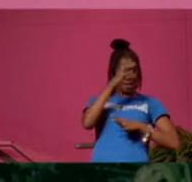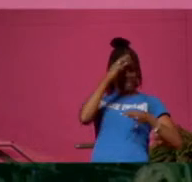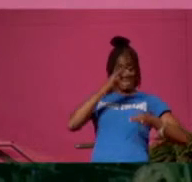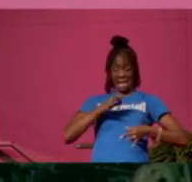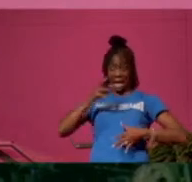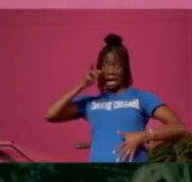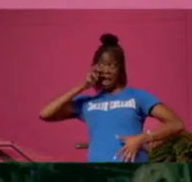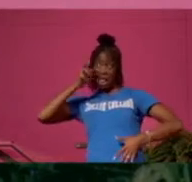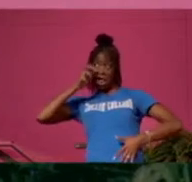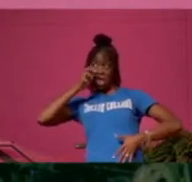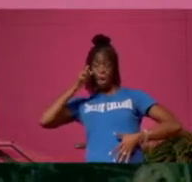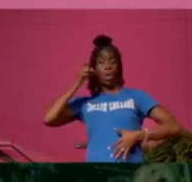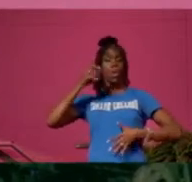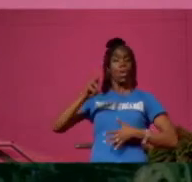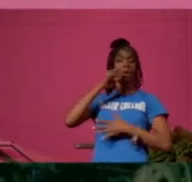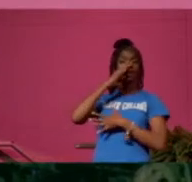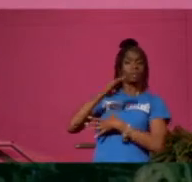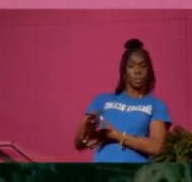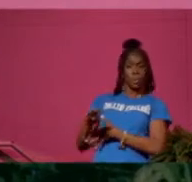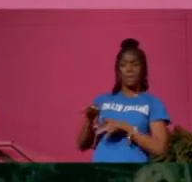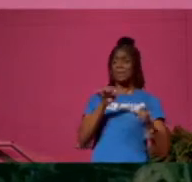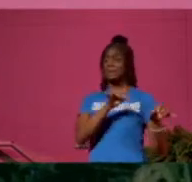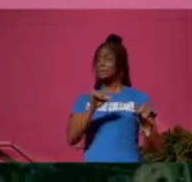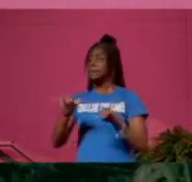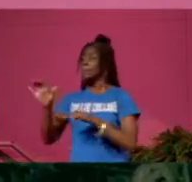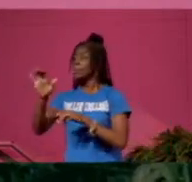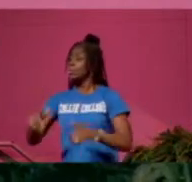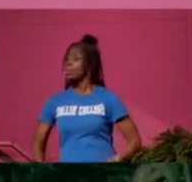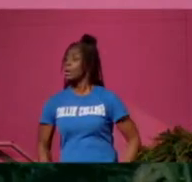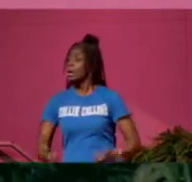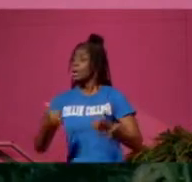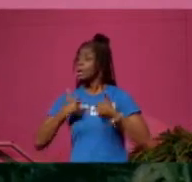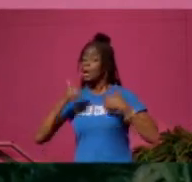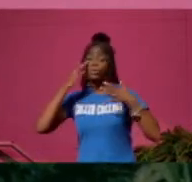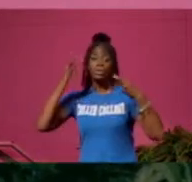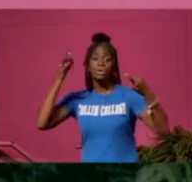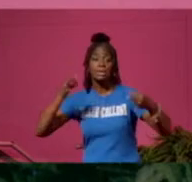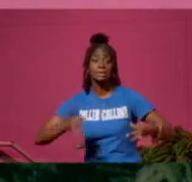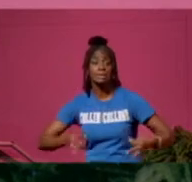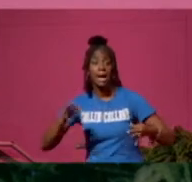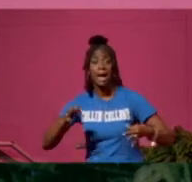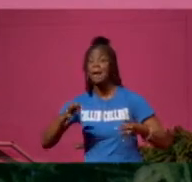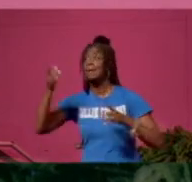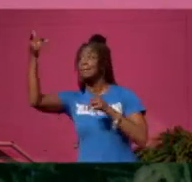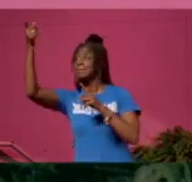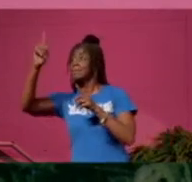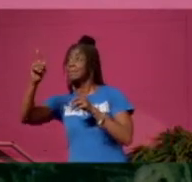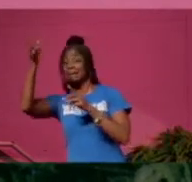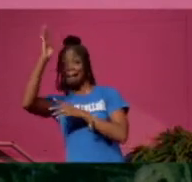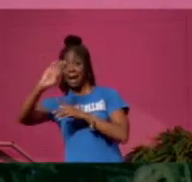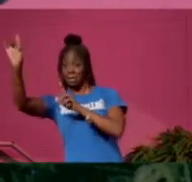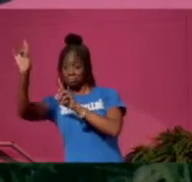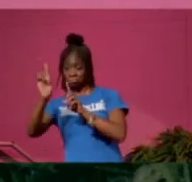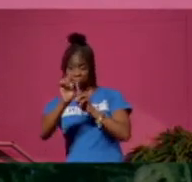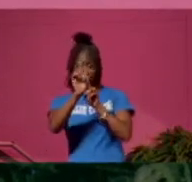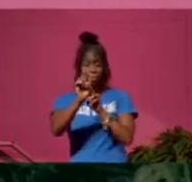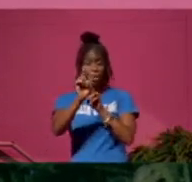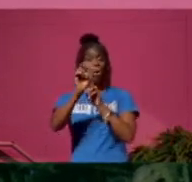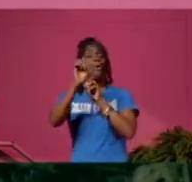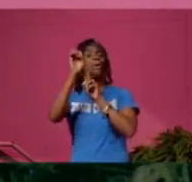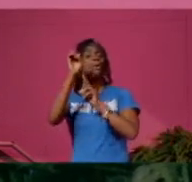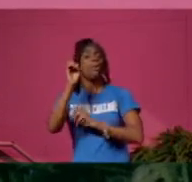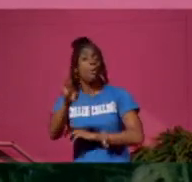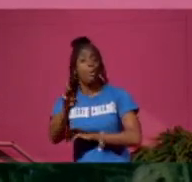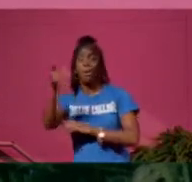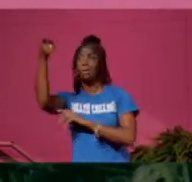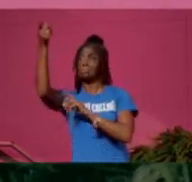I want you to know that in every instance in your life, he's with you in the club. The eyes of the Lord go to and fro throughout the earth. He is omnipresent. The psalmist